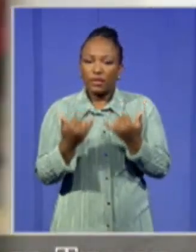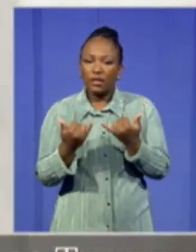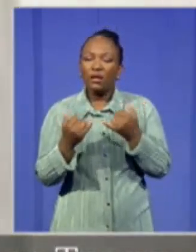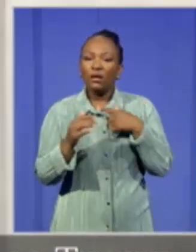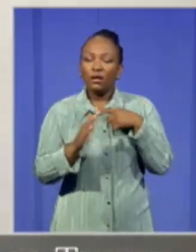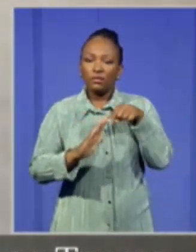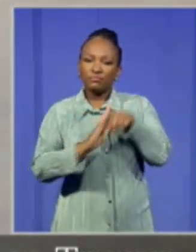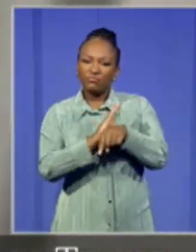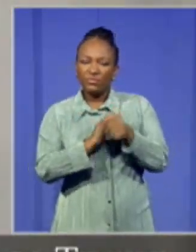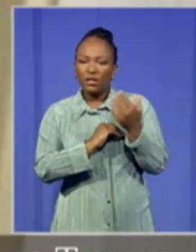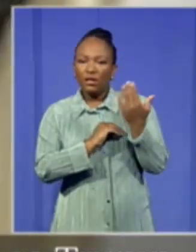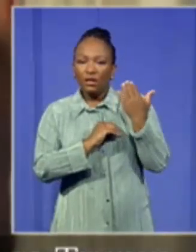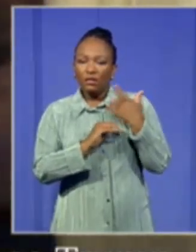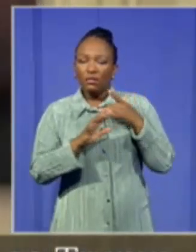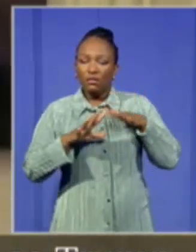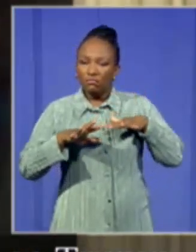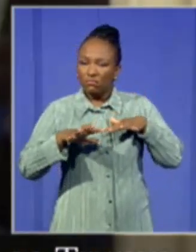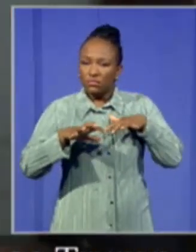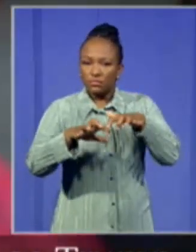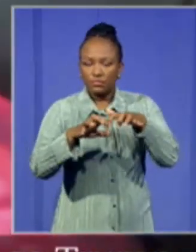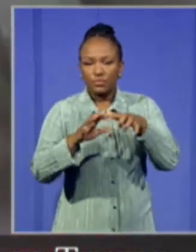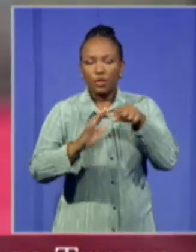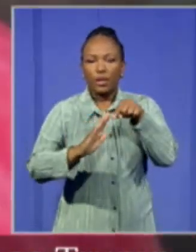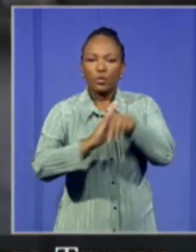ya ditlhopho dingwaga di le 4 tse di fetileng.